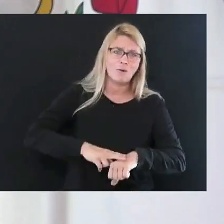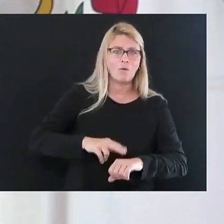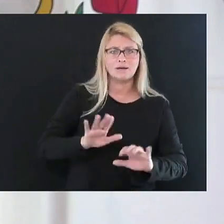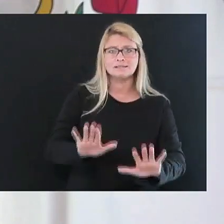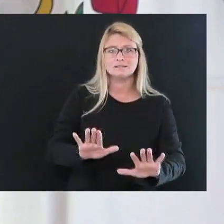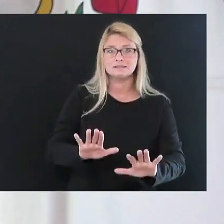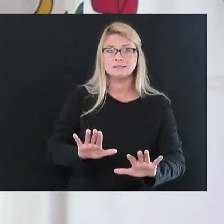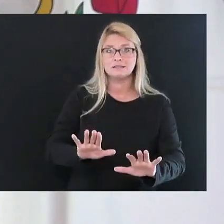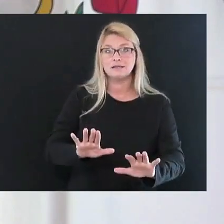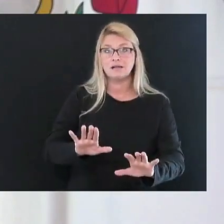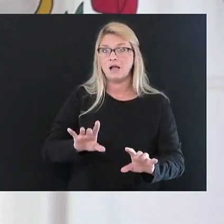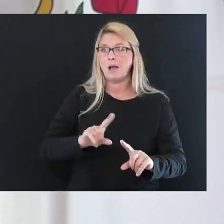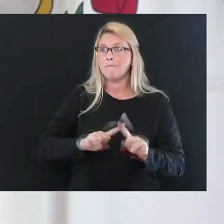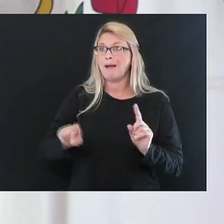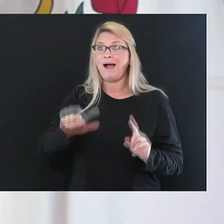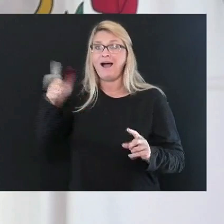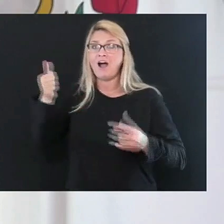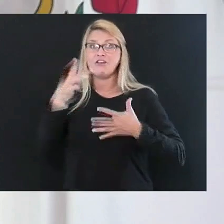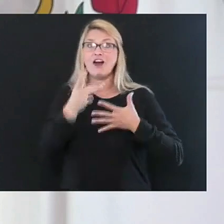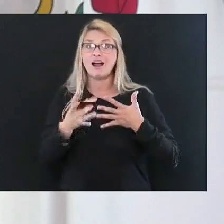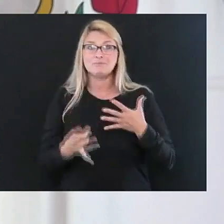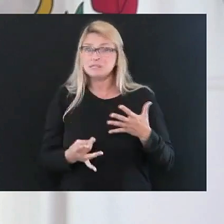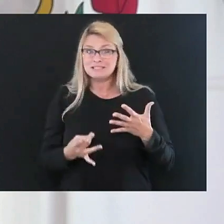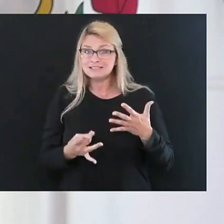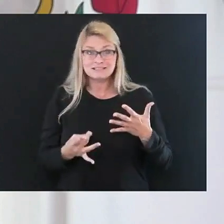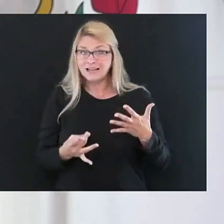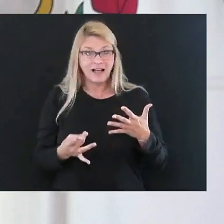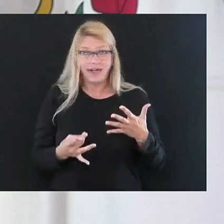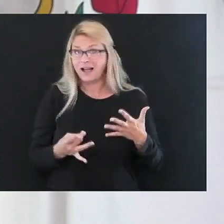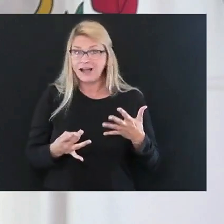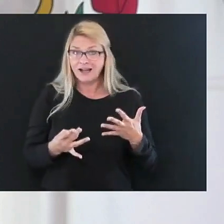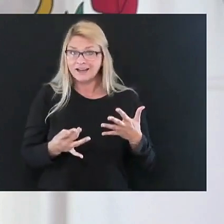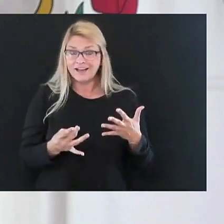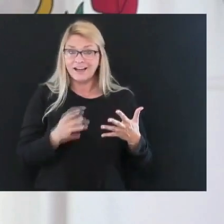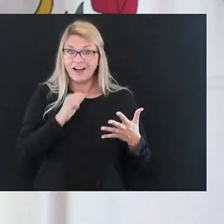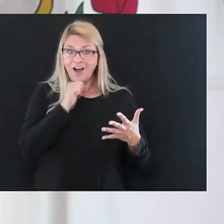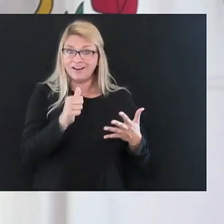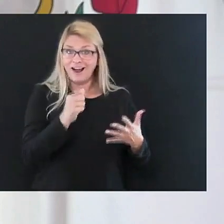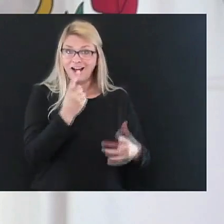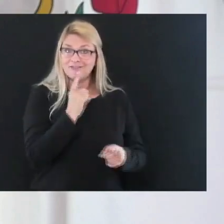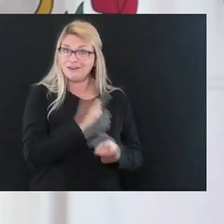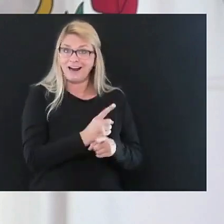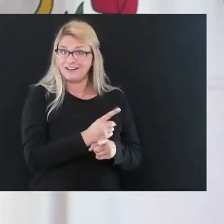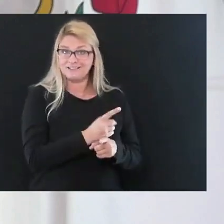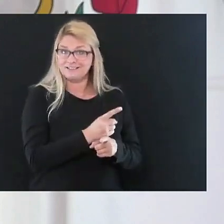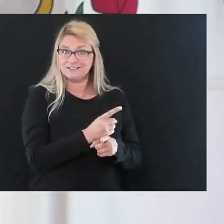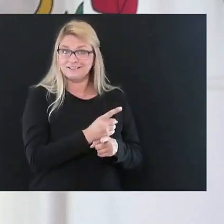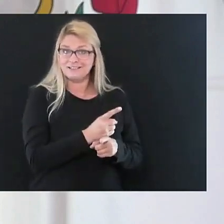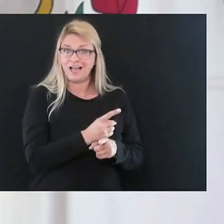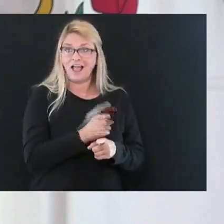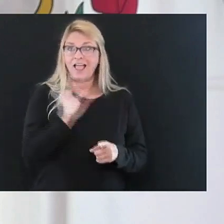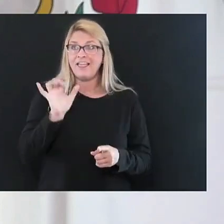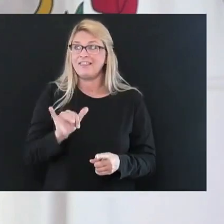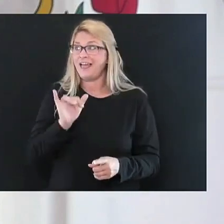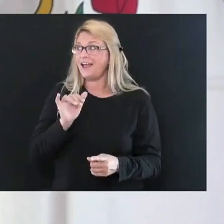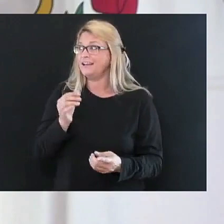somebody please, to God above, give me an alternative that is not going to involve half